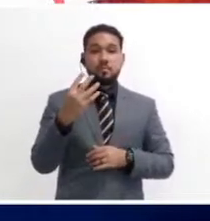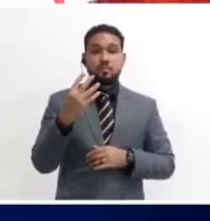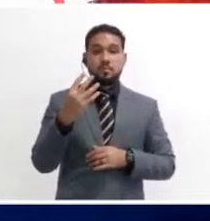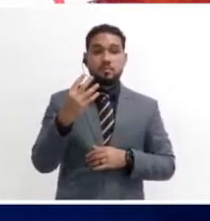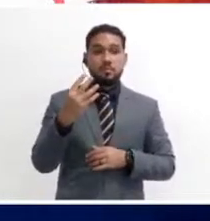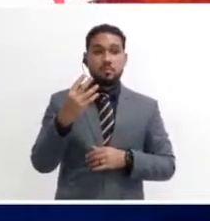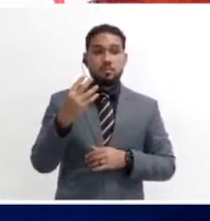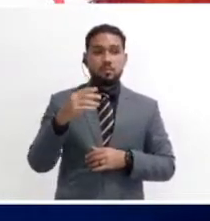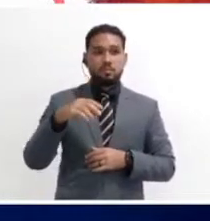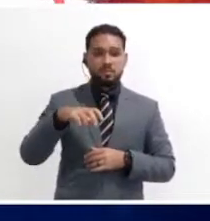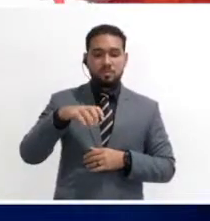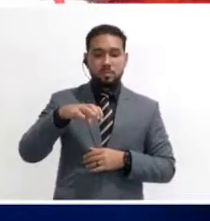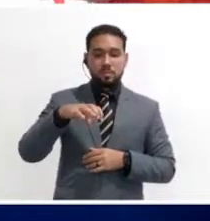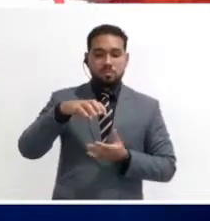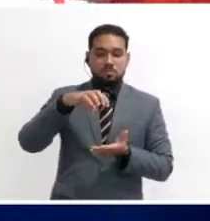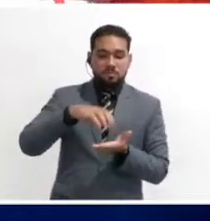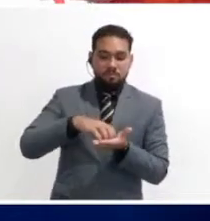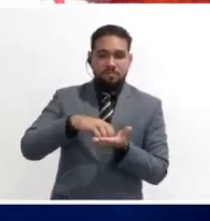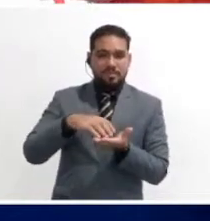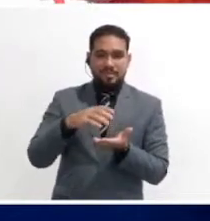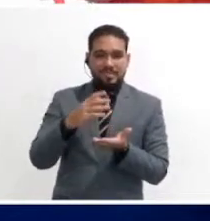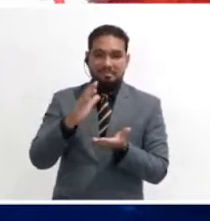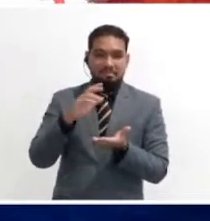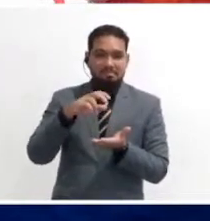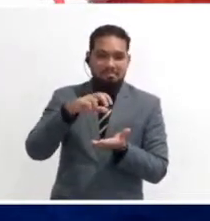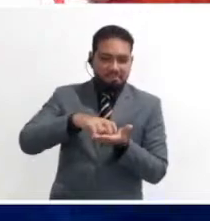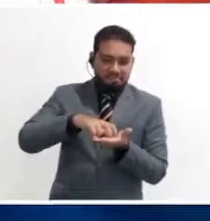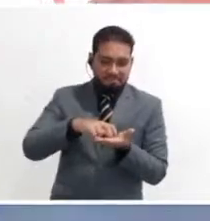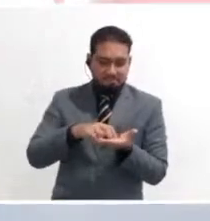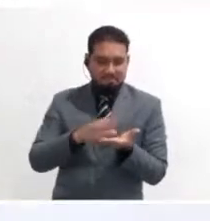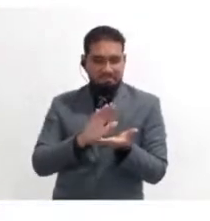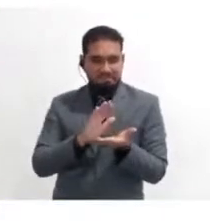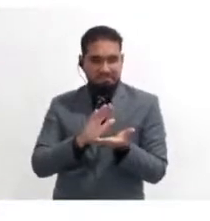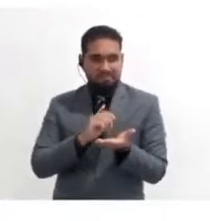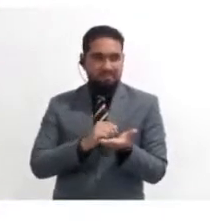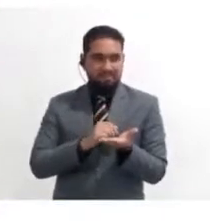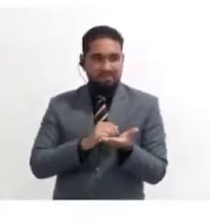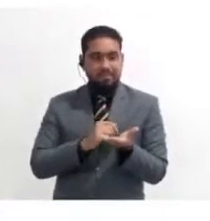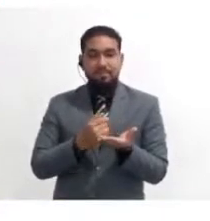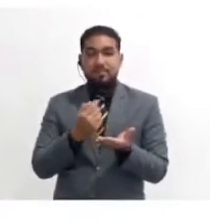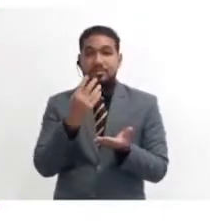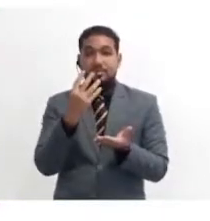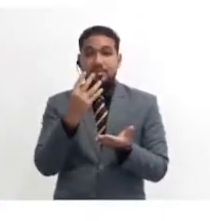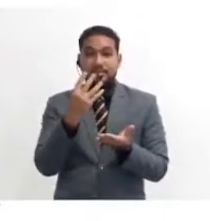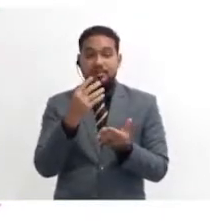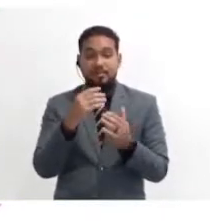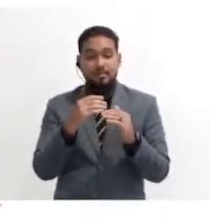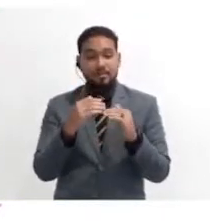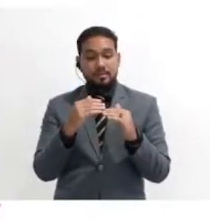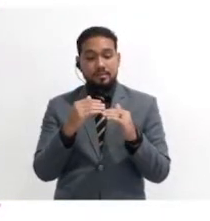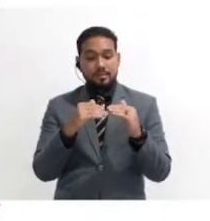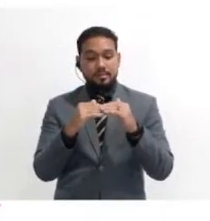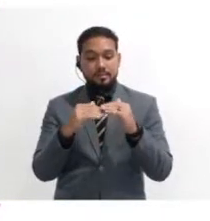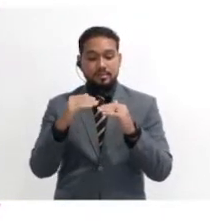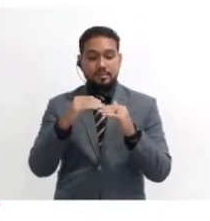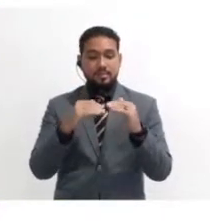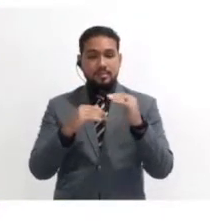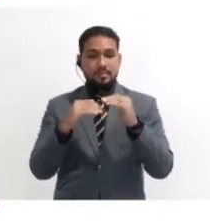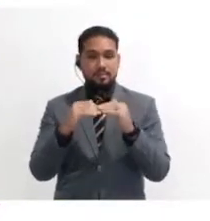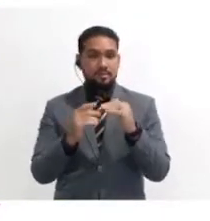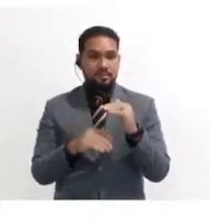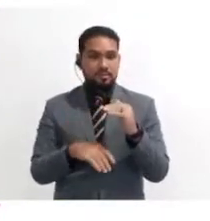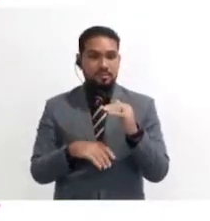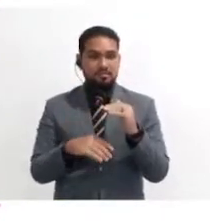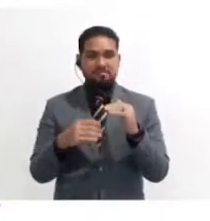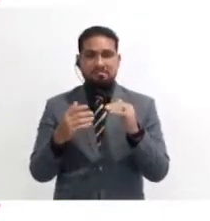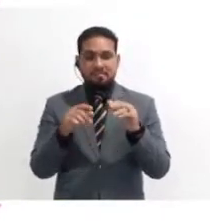It's a type of wire bond lead frame molded package. So in that sense, it's kind of traditional, but what